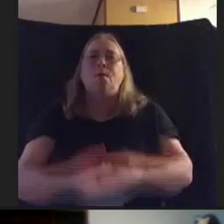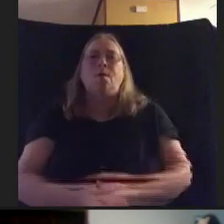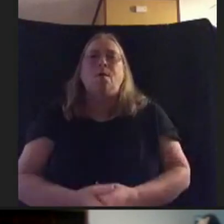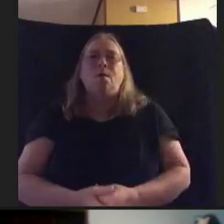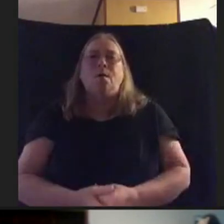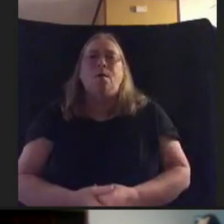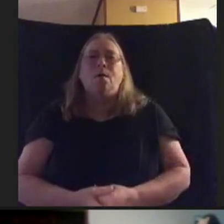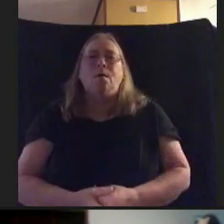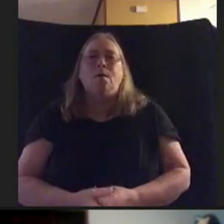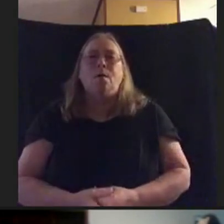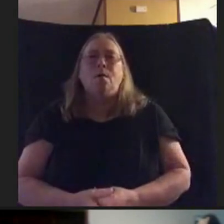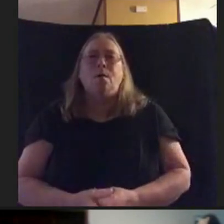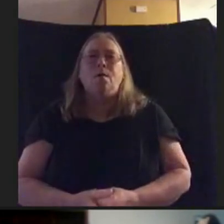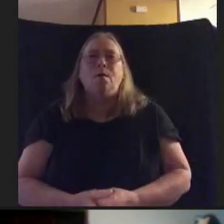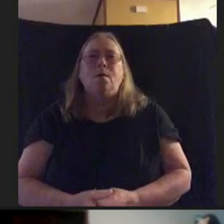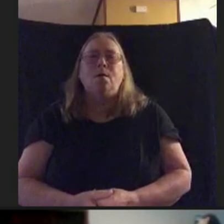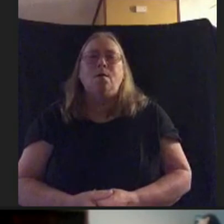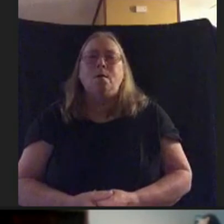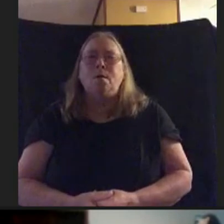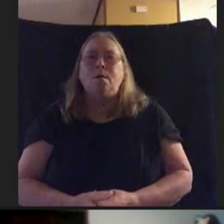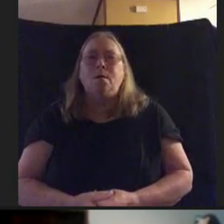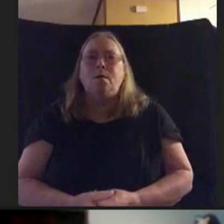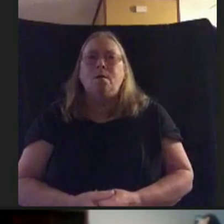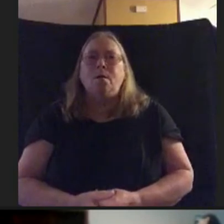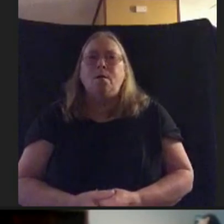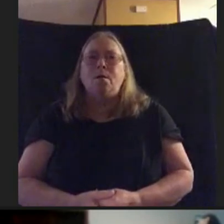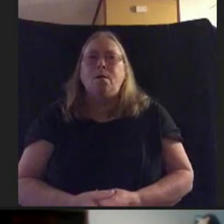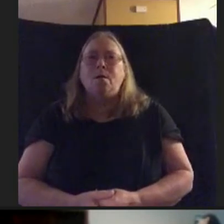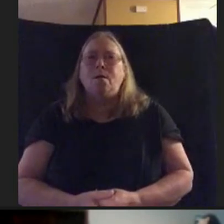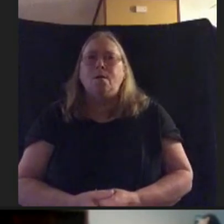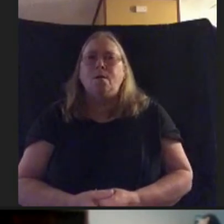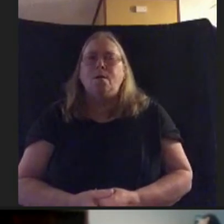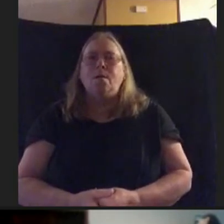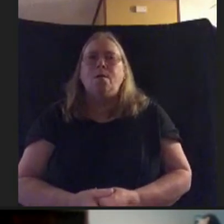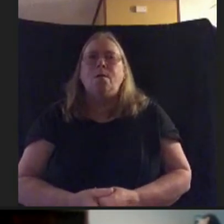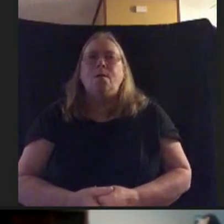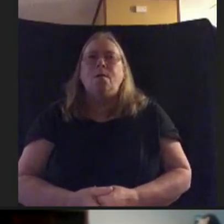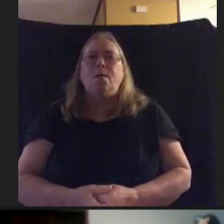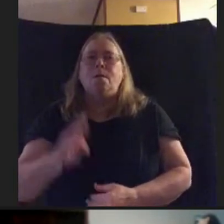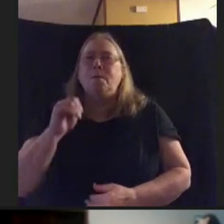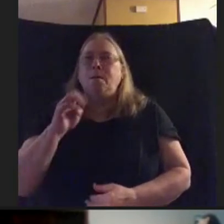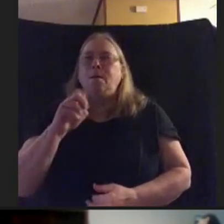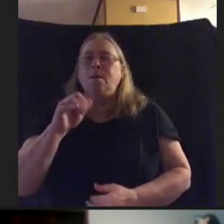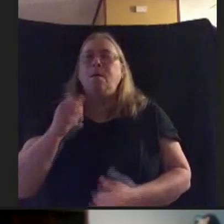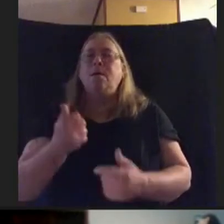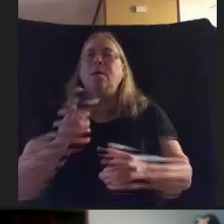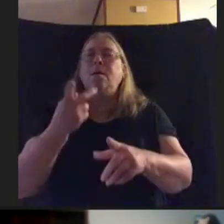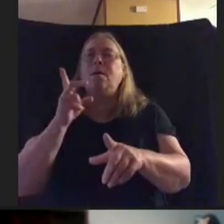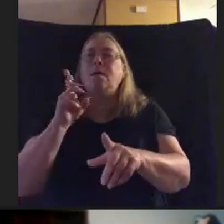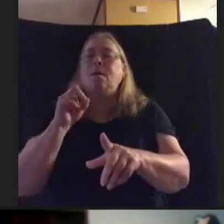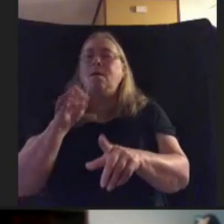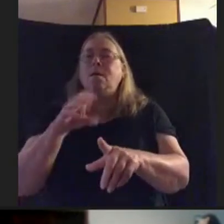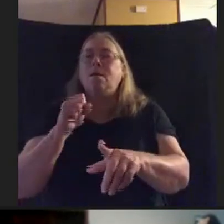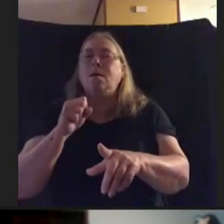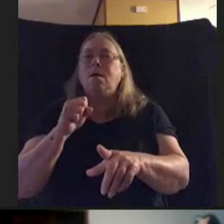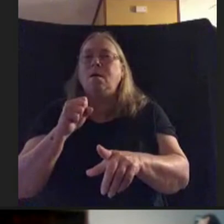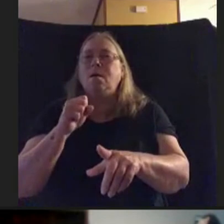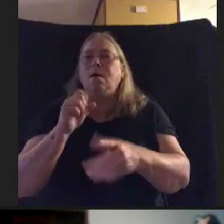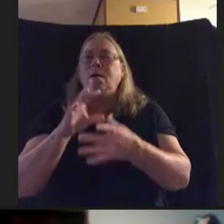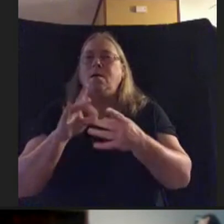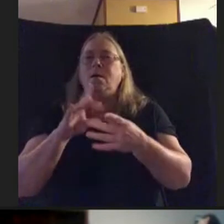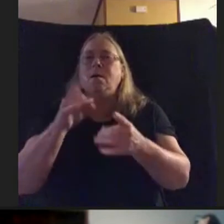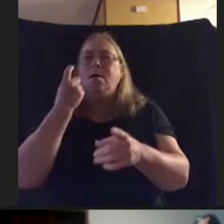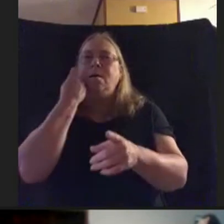Okay, this is not media. Oh, well, it might, yeah, it is. Okay. Dr. Dobbs mentioned earlier that you all were meeting